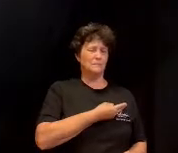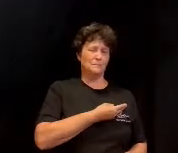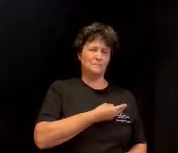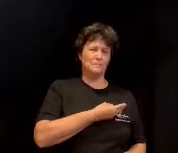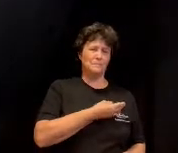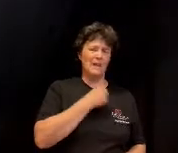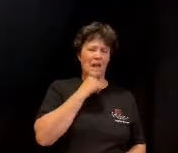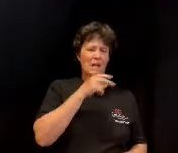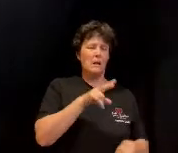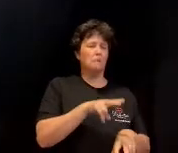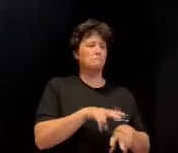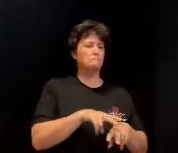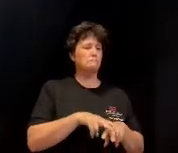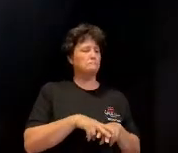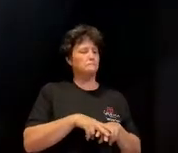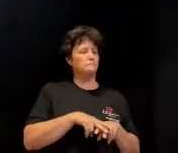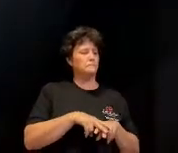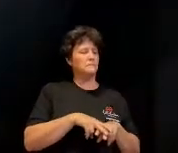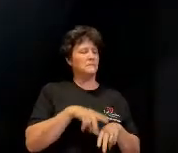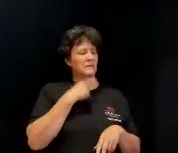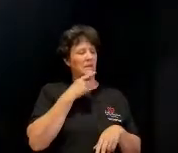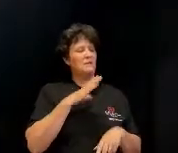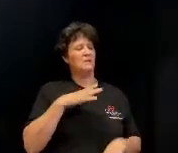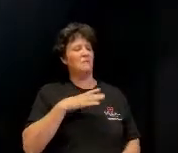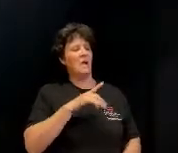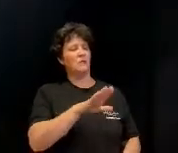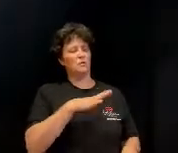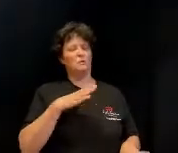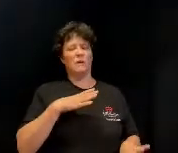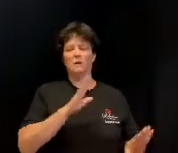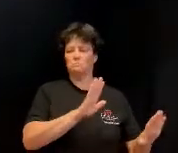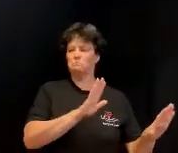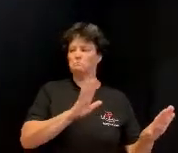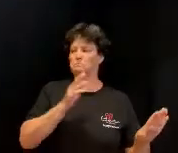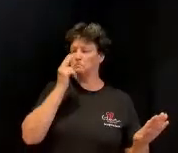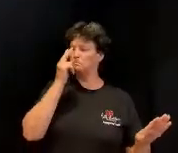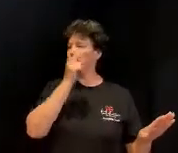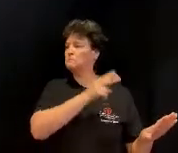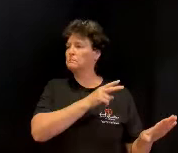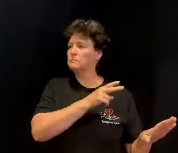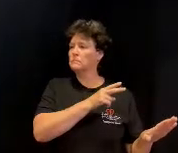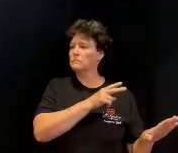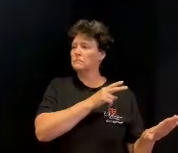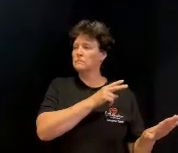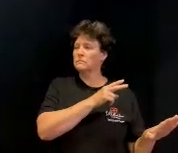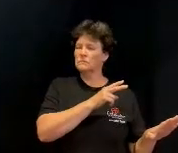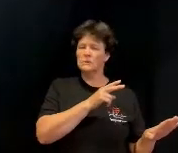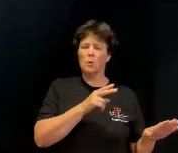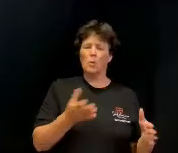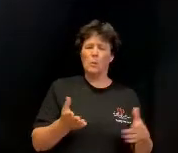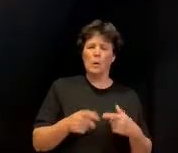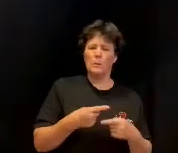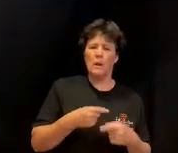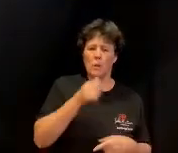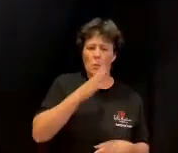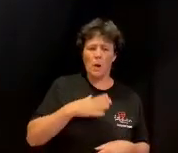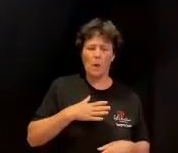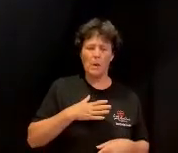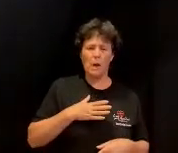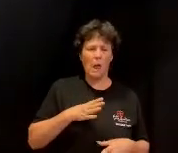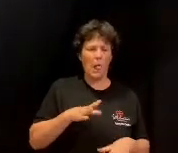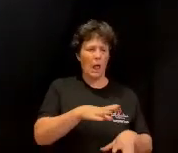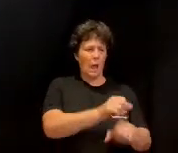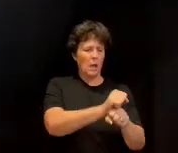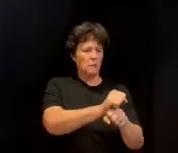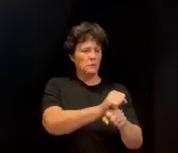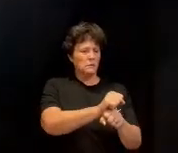about the woman that was caught in the very act of adultery? Right? Well, it's a perfect example. I mean, she's thrown